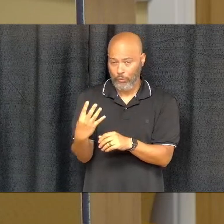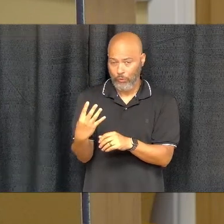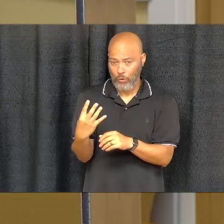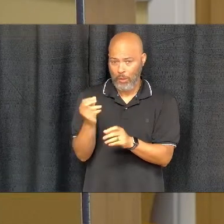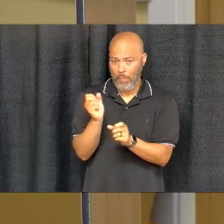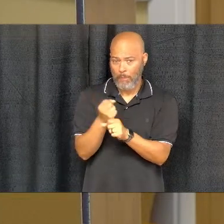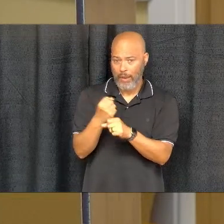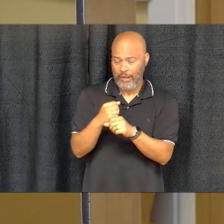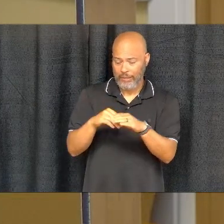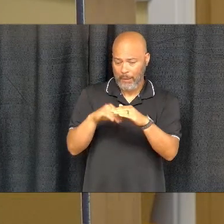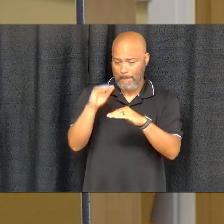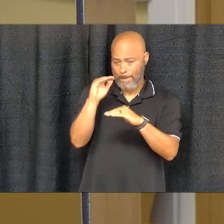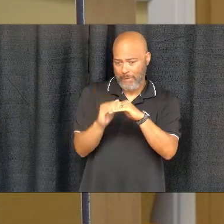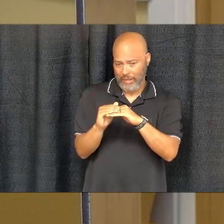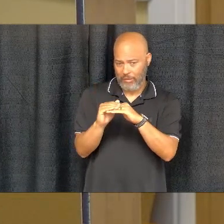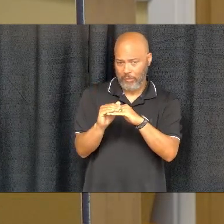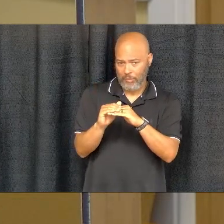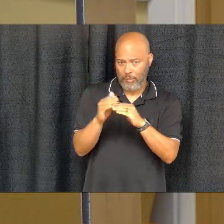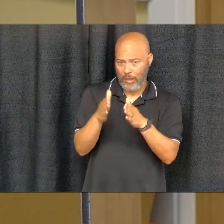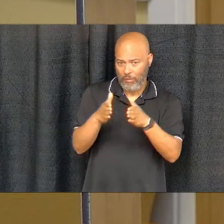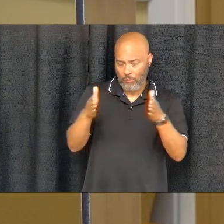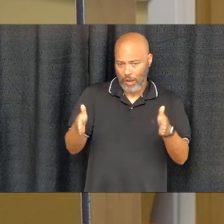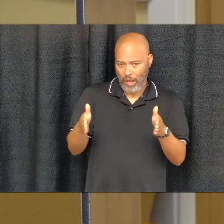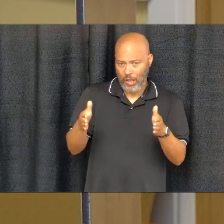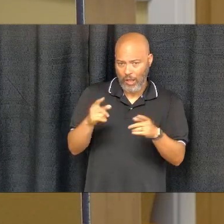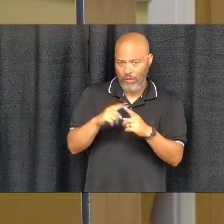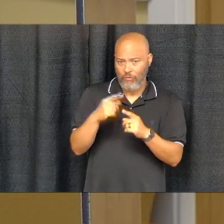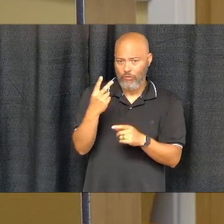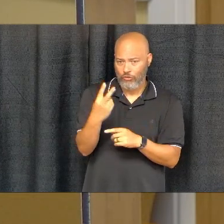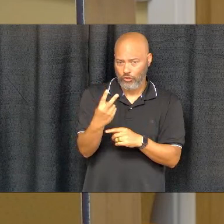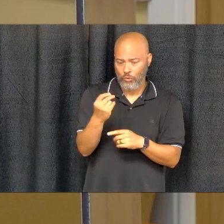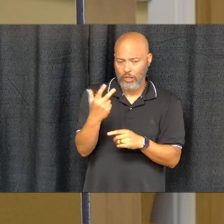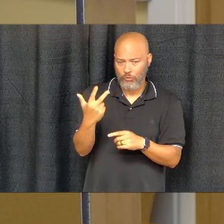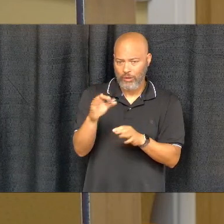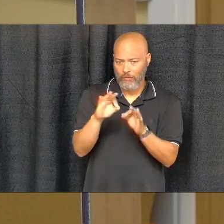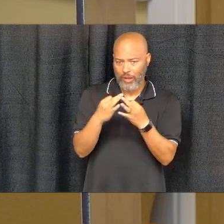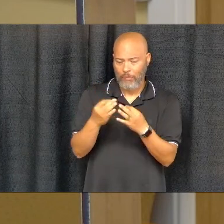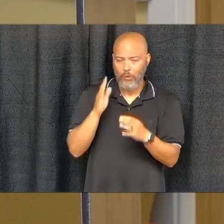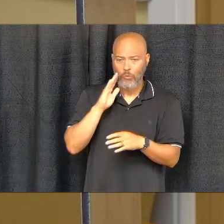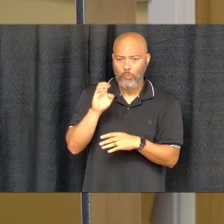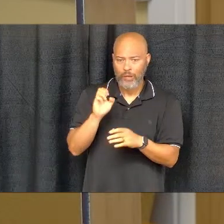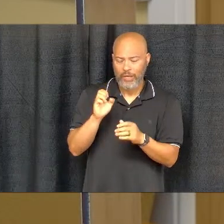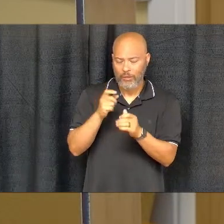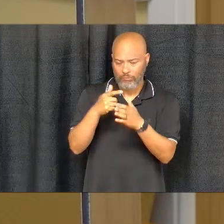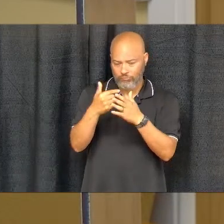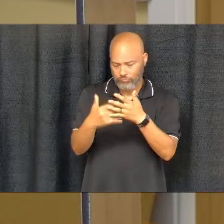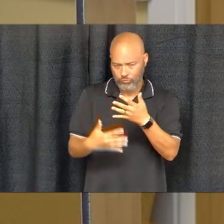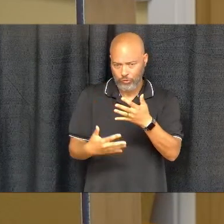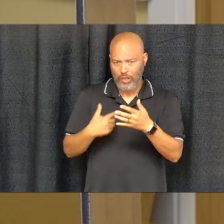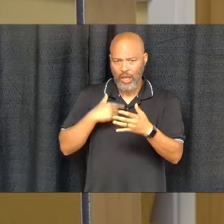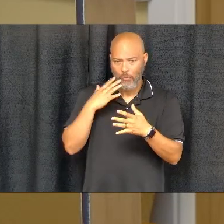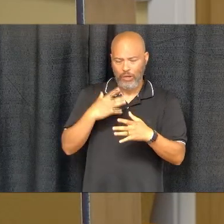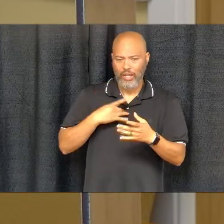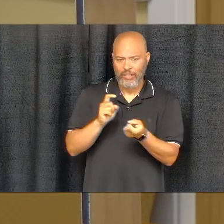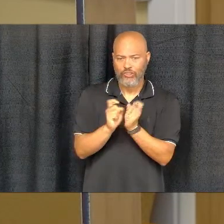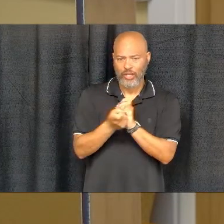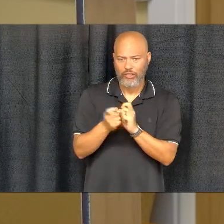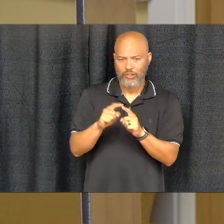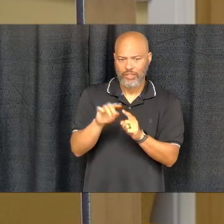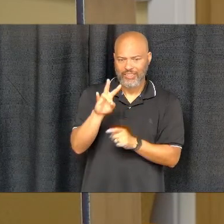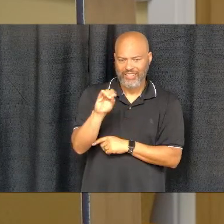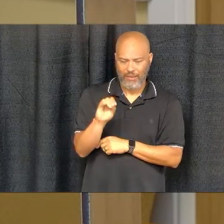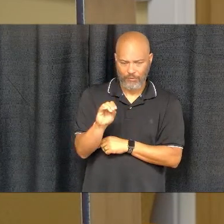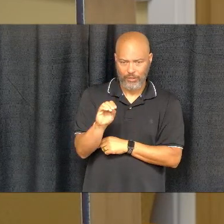make the minimum lot size number 3 width in R3 for 2 and 3-family dwellings shall be the following. I would just like to change that to